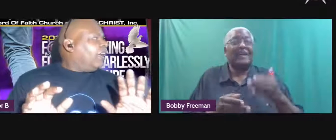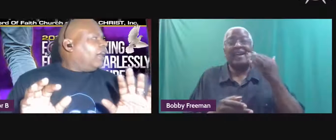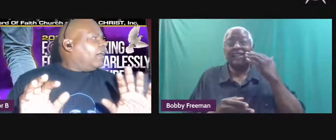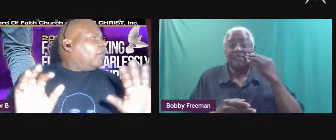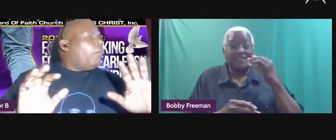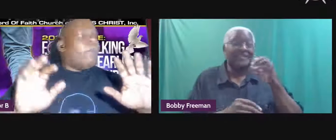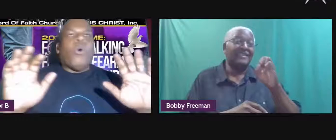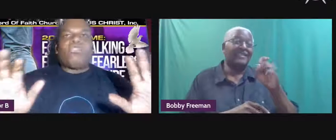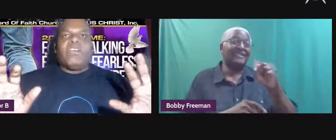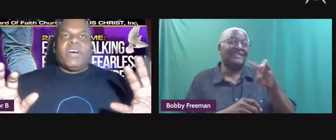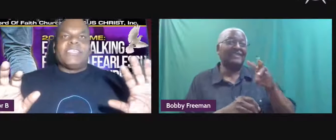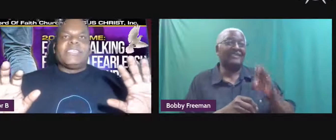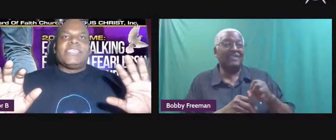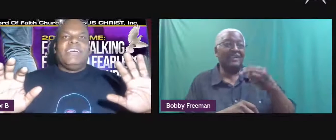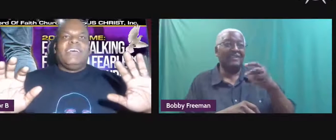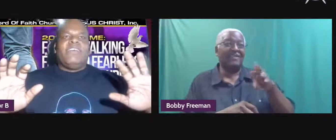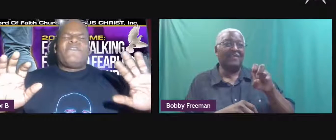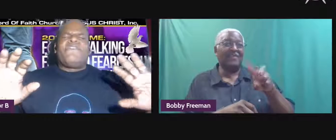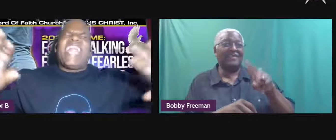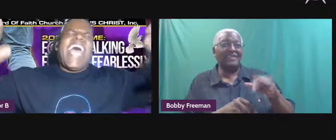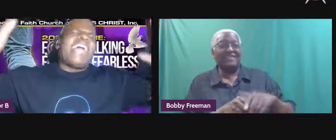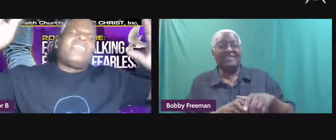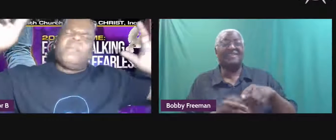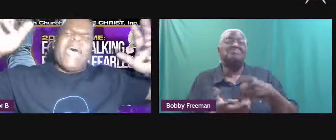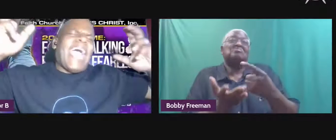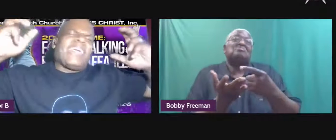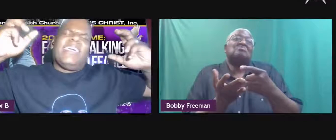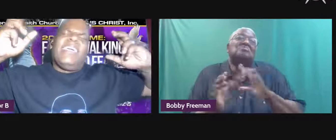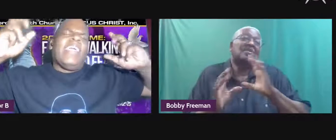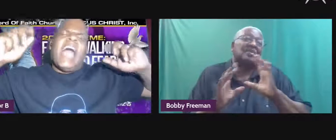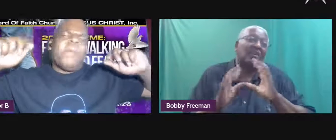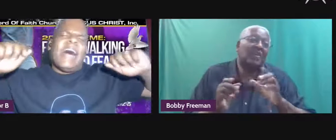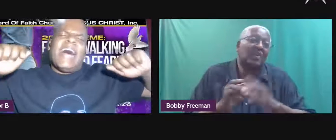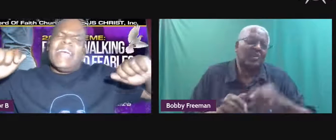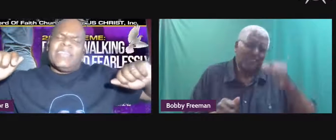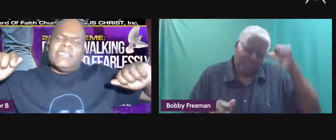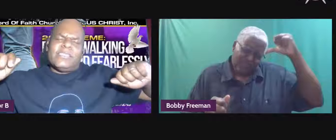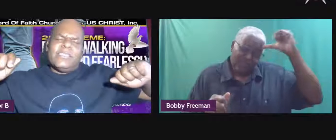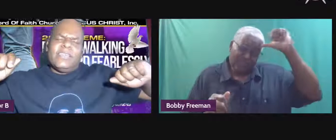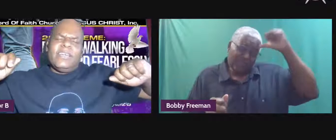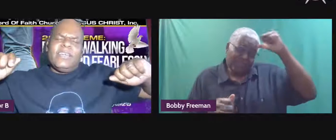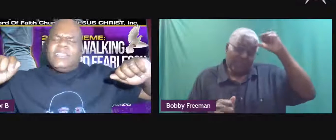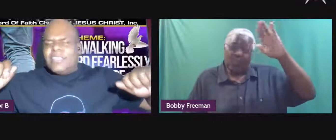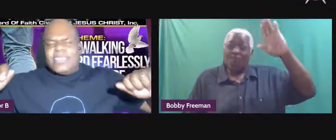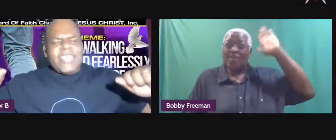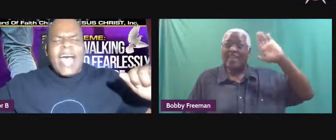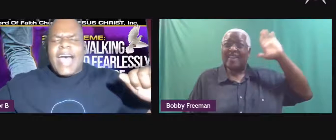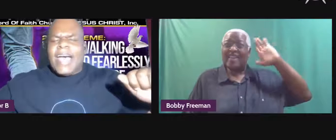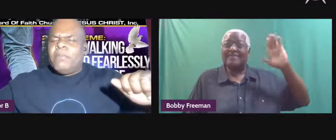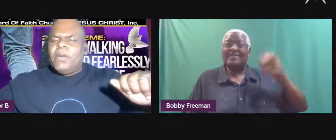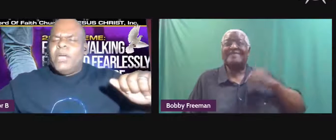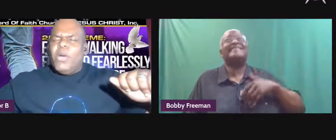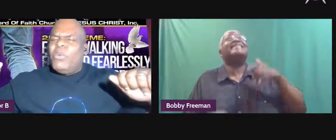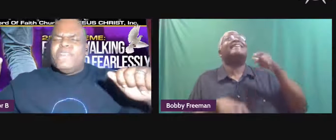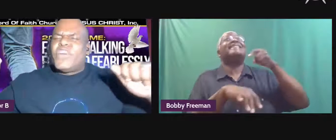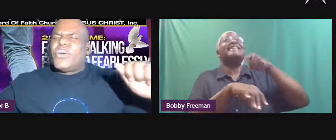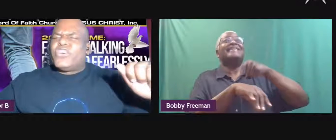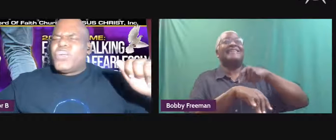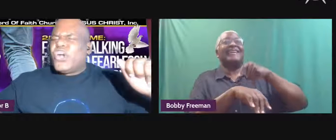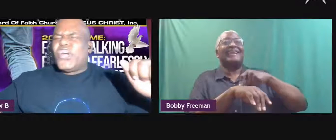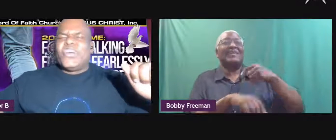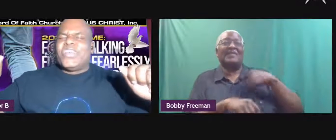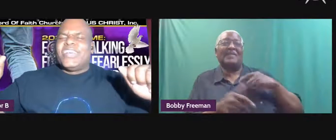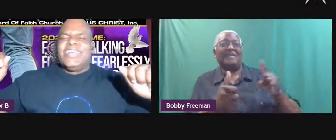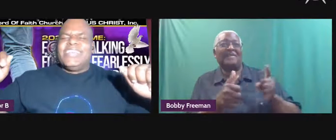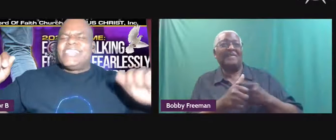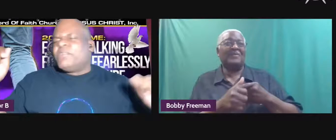lot, most of us flashed back in our minds to the time we